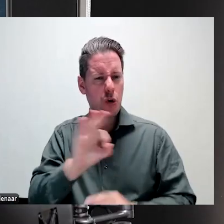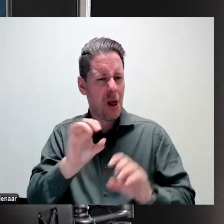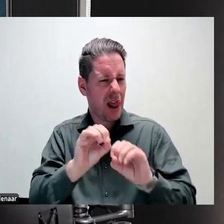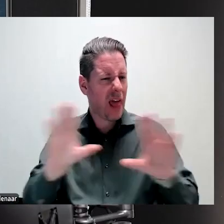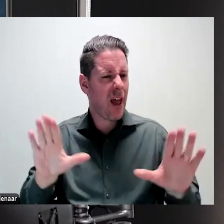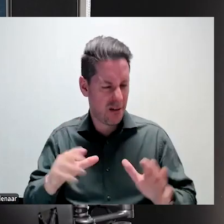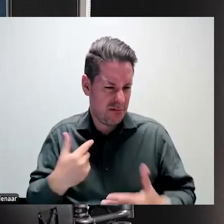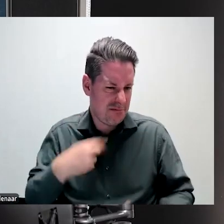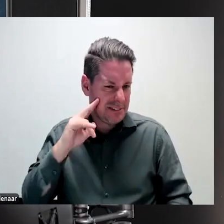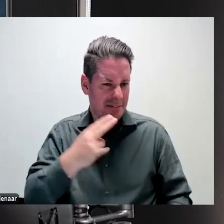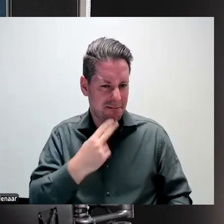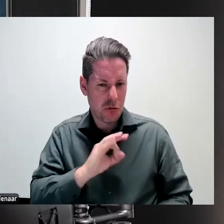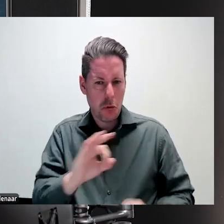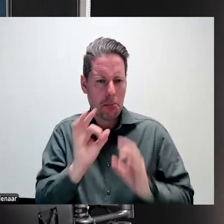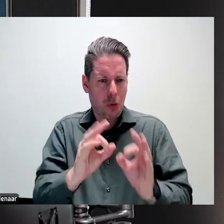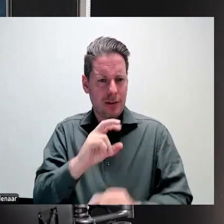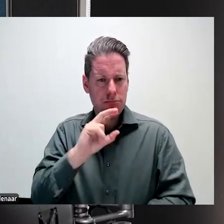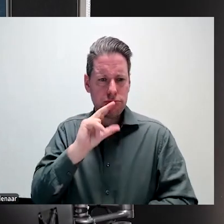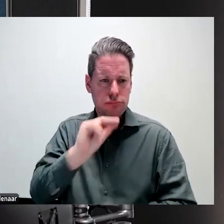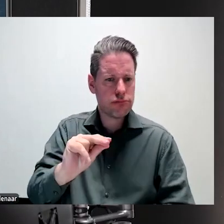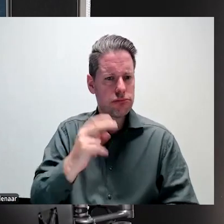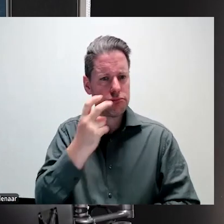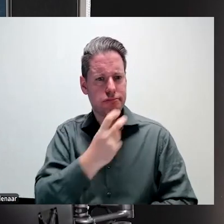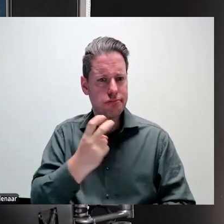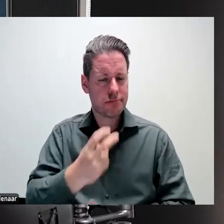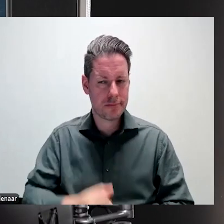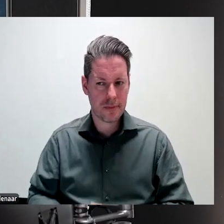but terrific teachers who